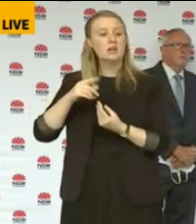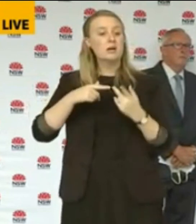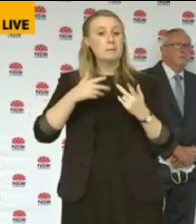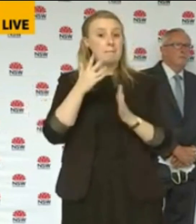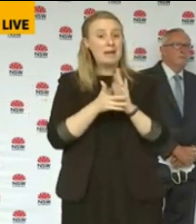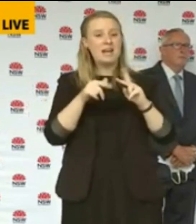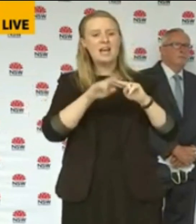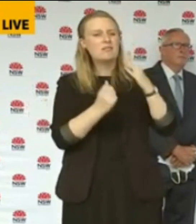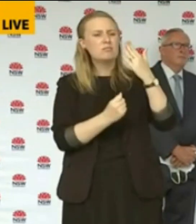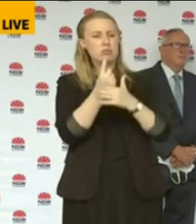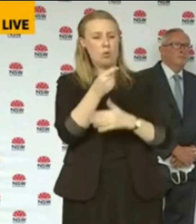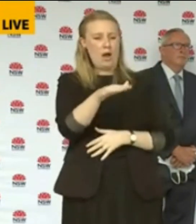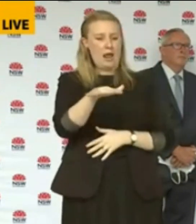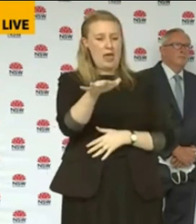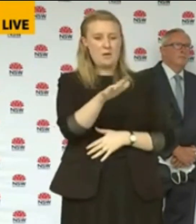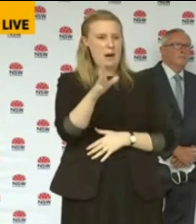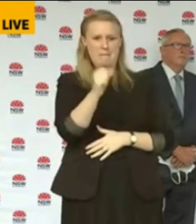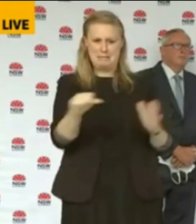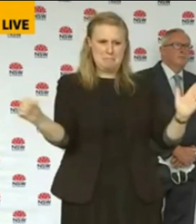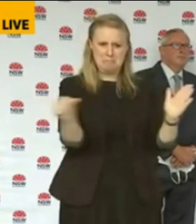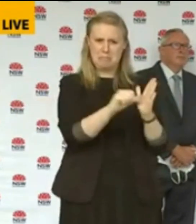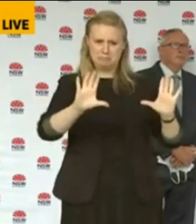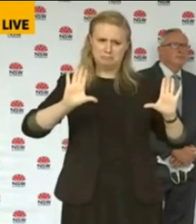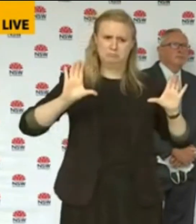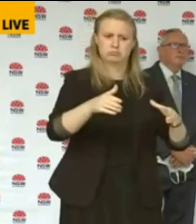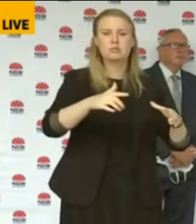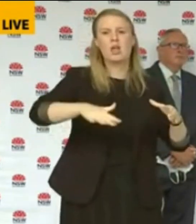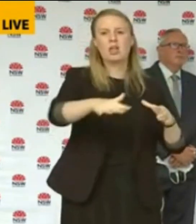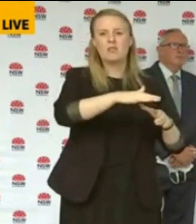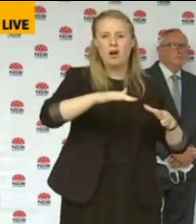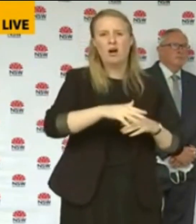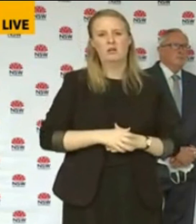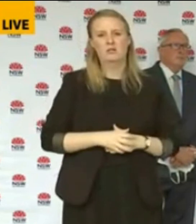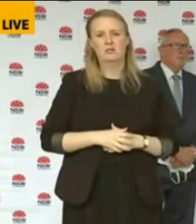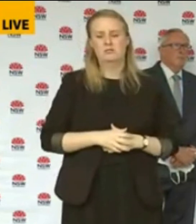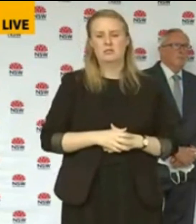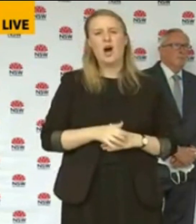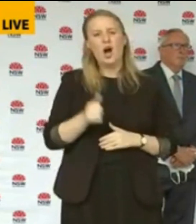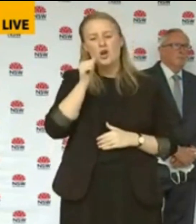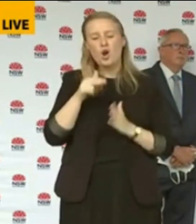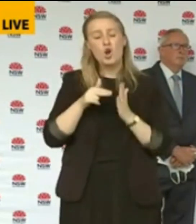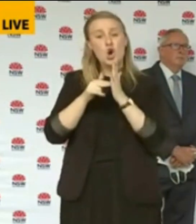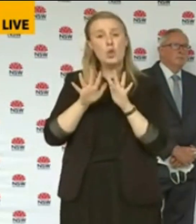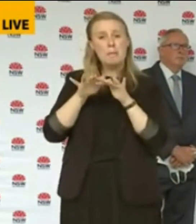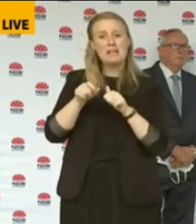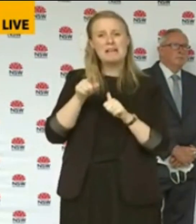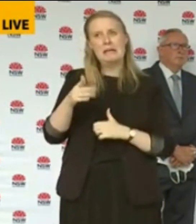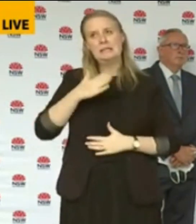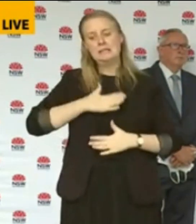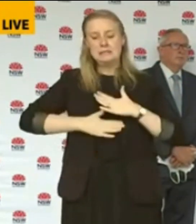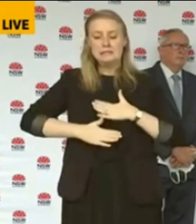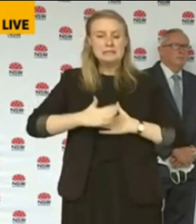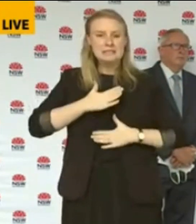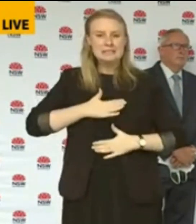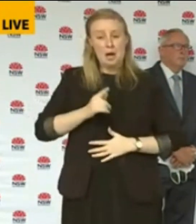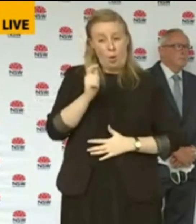Northern Beaches. It's why the success of the Northern Beaches is what it is. And I know there's still pain for those in the northern zone of the Northern Beaches, but we're almost there, and I thank you for